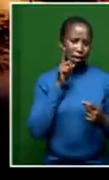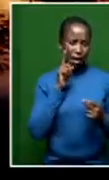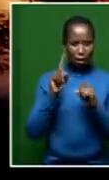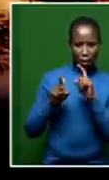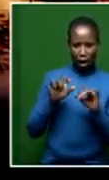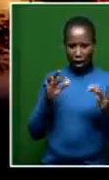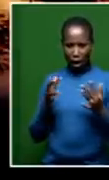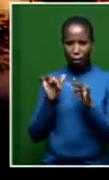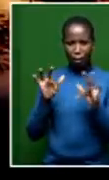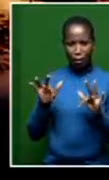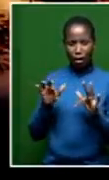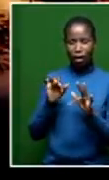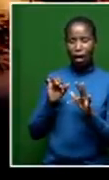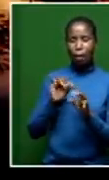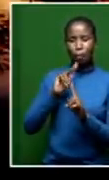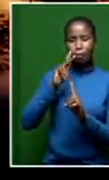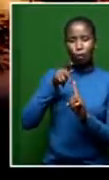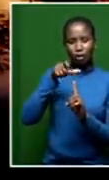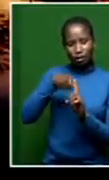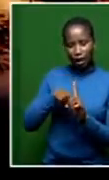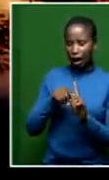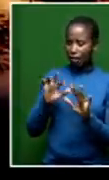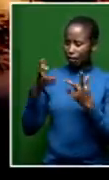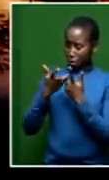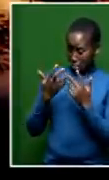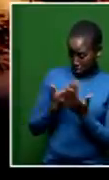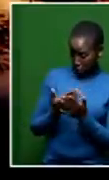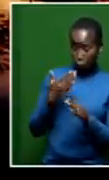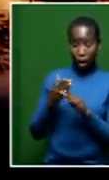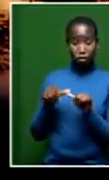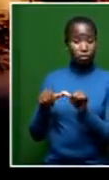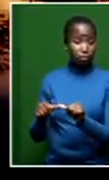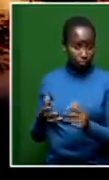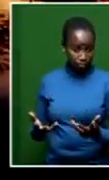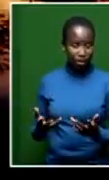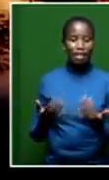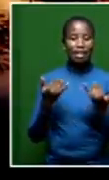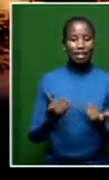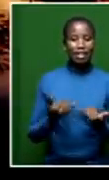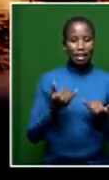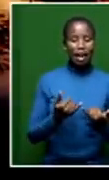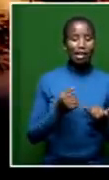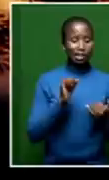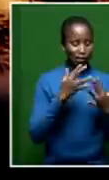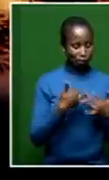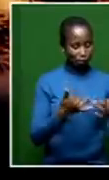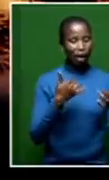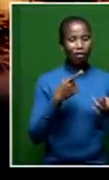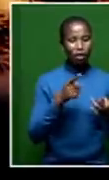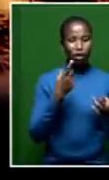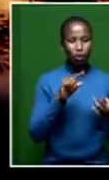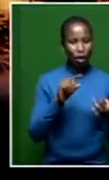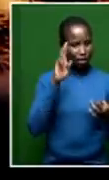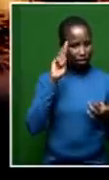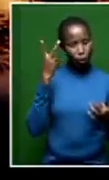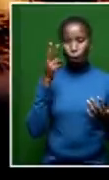Public Protector Advocate Busisiwe Mkhwebane to hold office. And the committee has now revised its program, as you heard there from Mr.